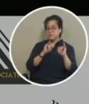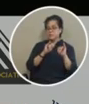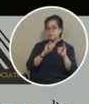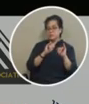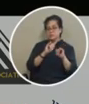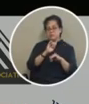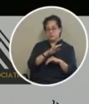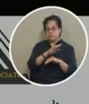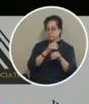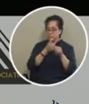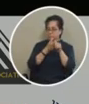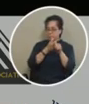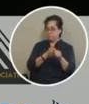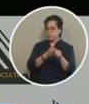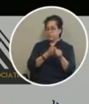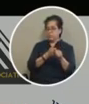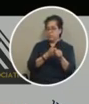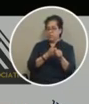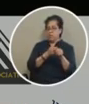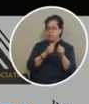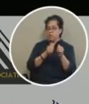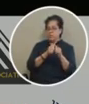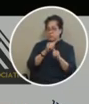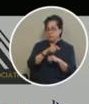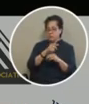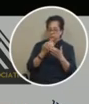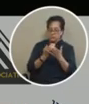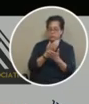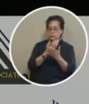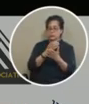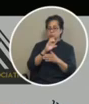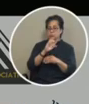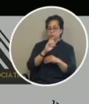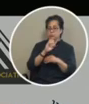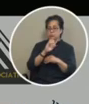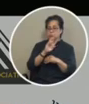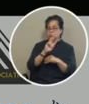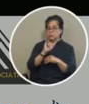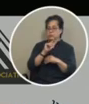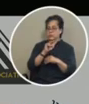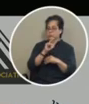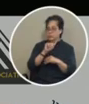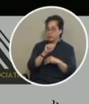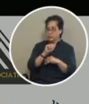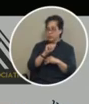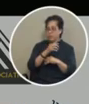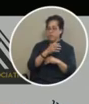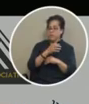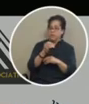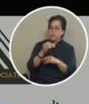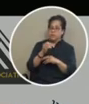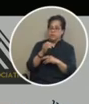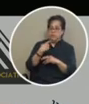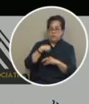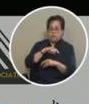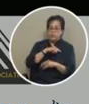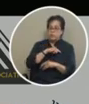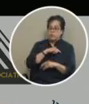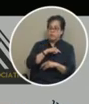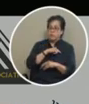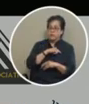held to comply with the new criteria that they're going to have to be facing now. So we